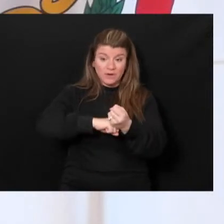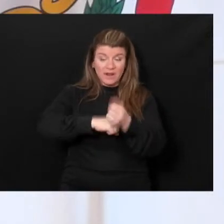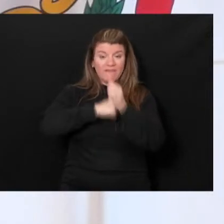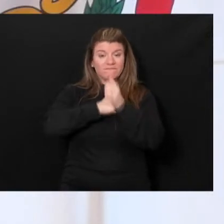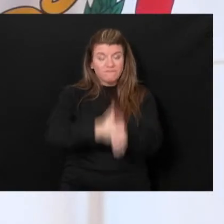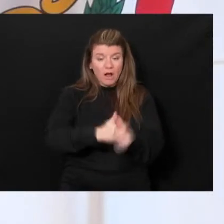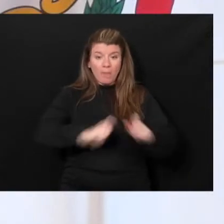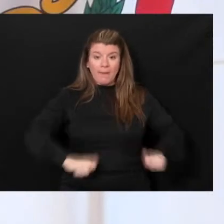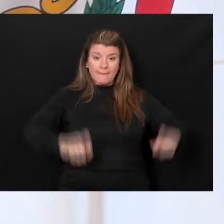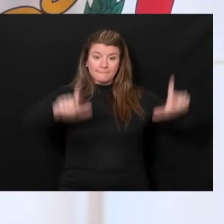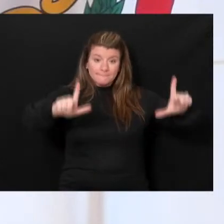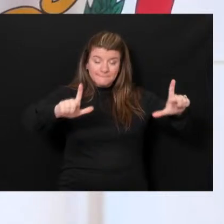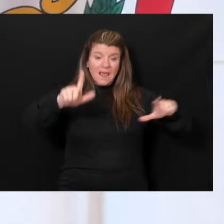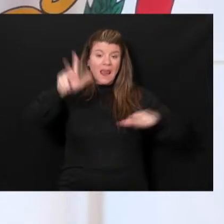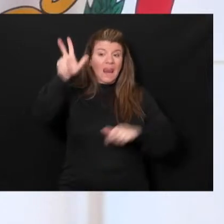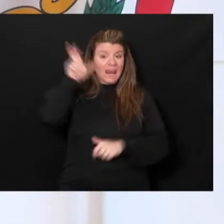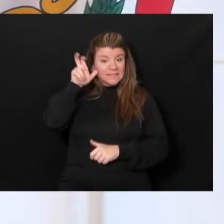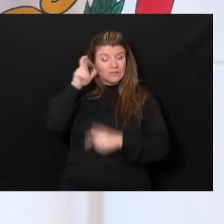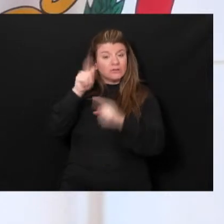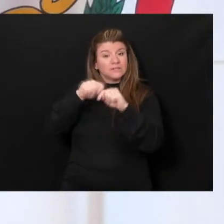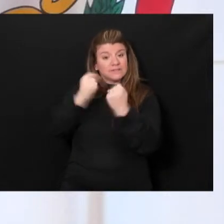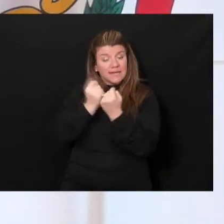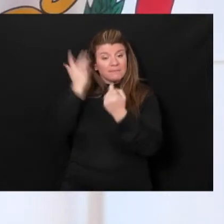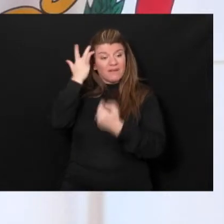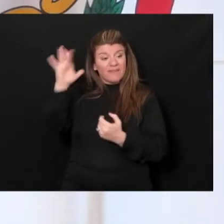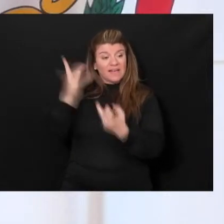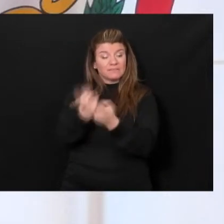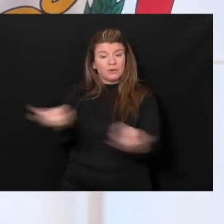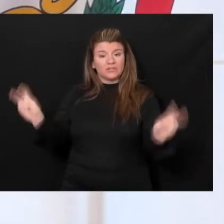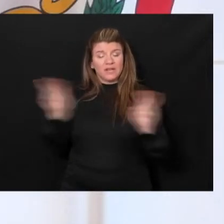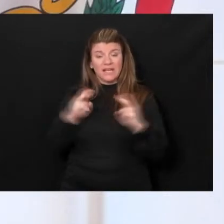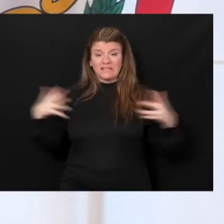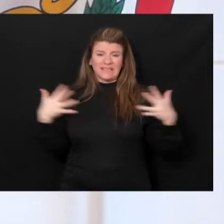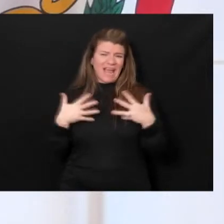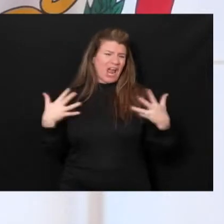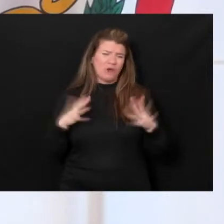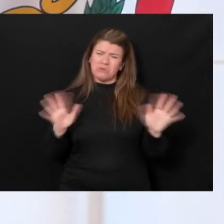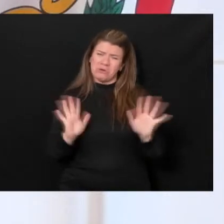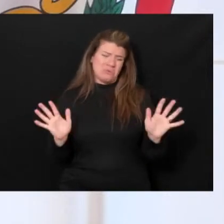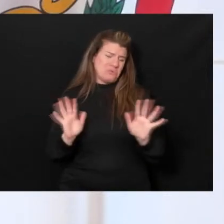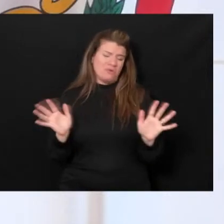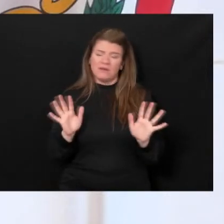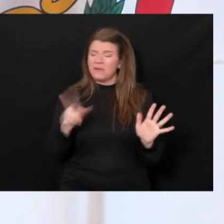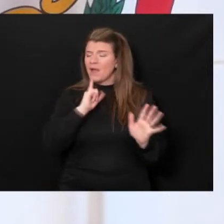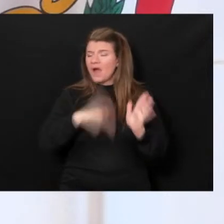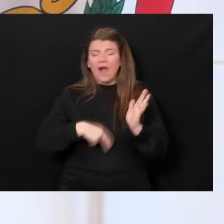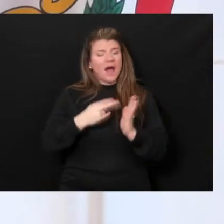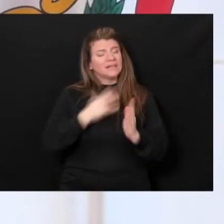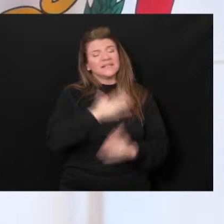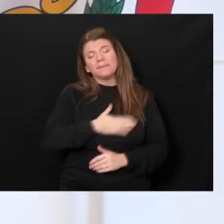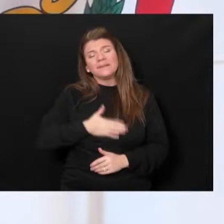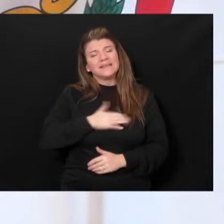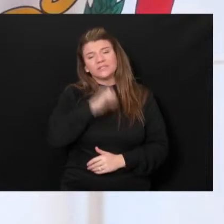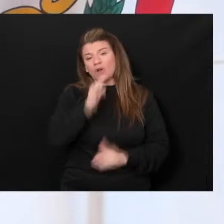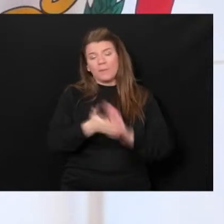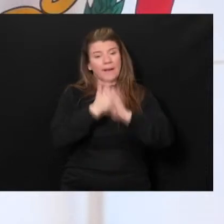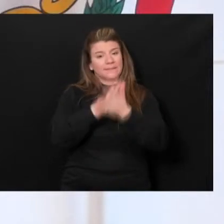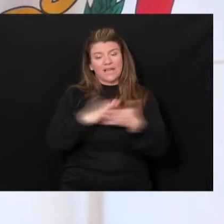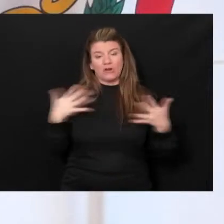math, listen to the experts, don't get scared. I mean, for crying out loud, please don't get